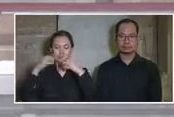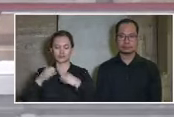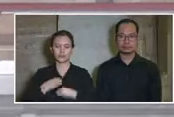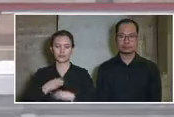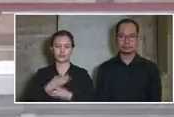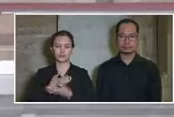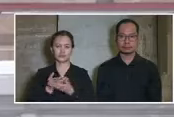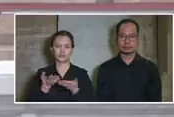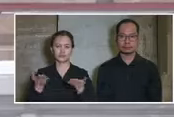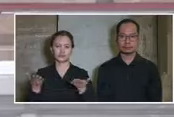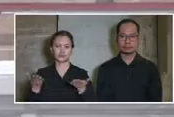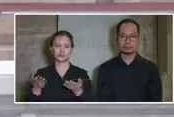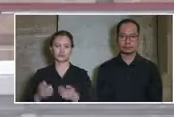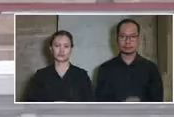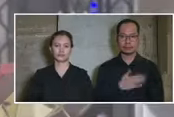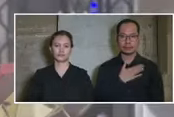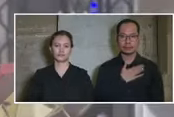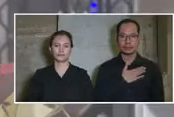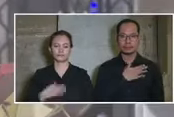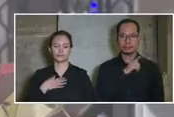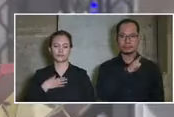up for you."